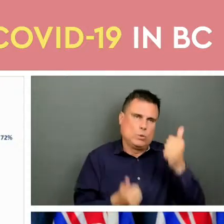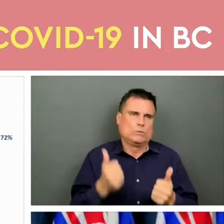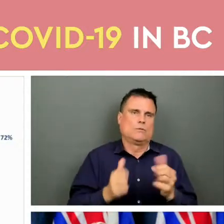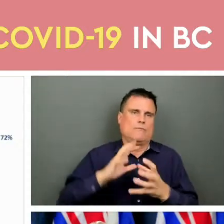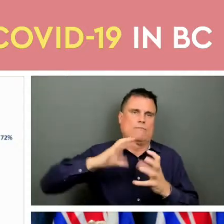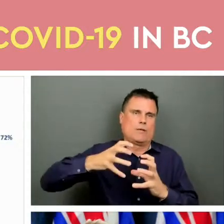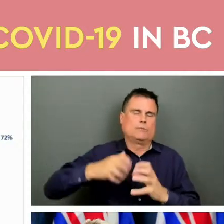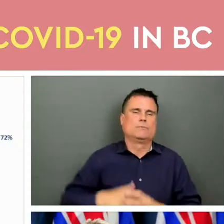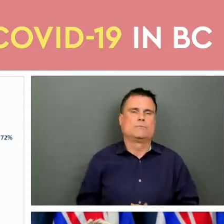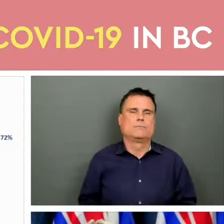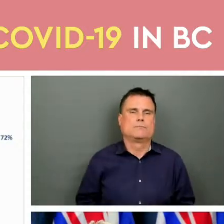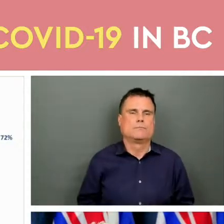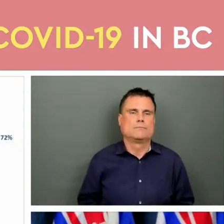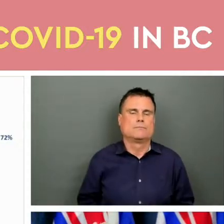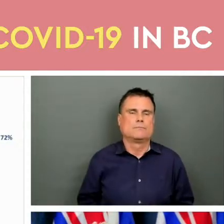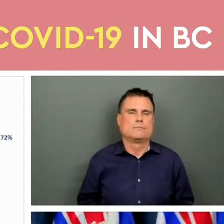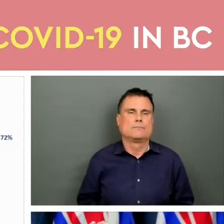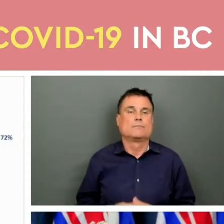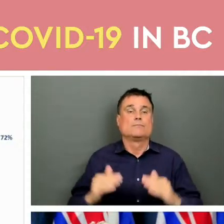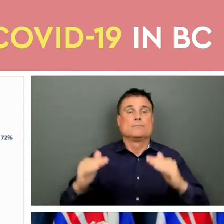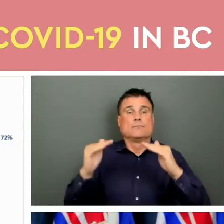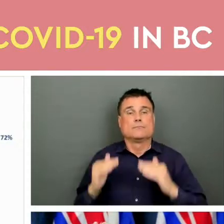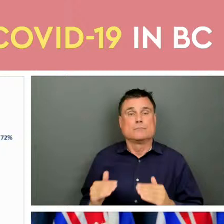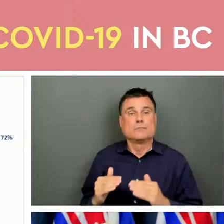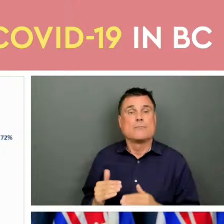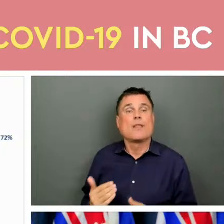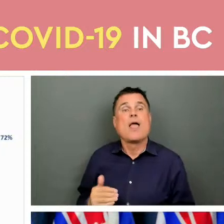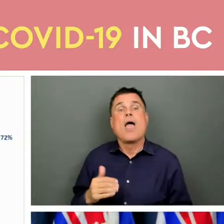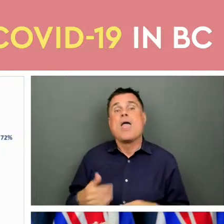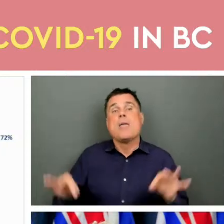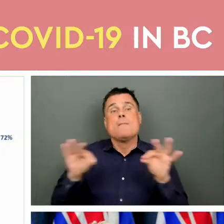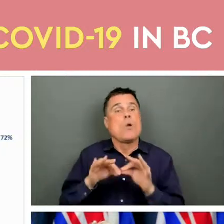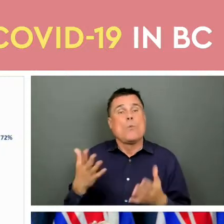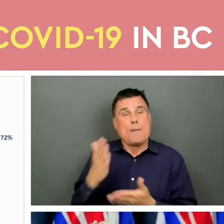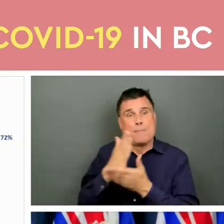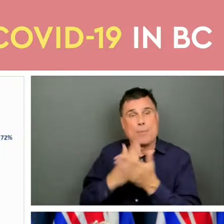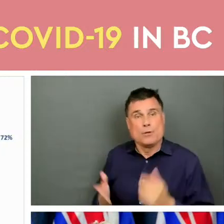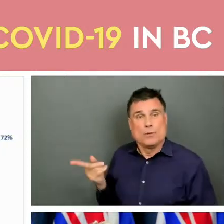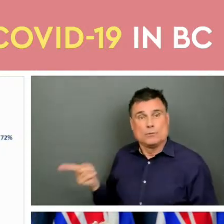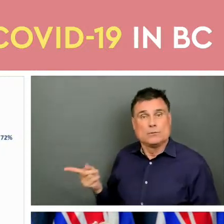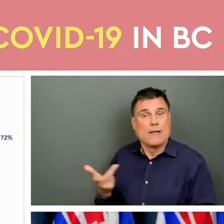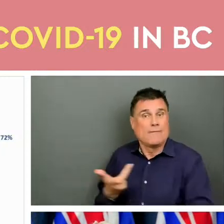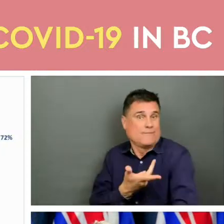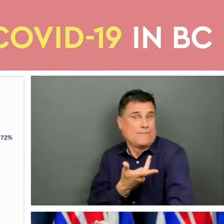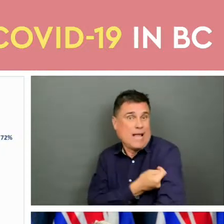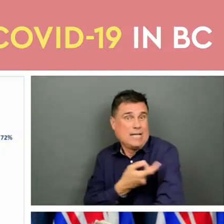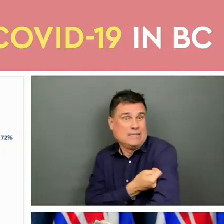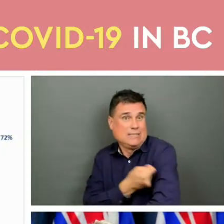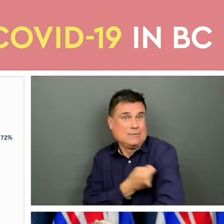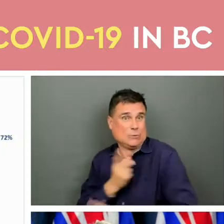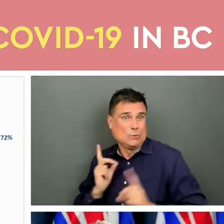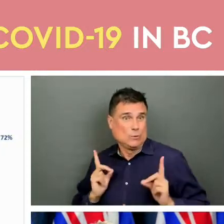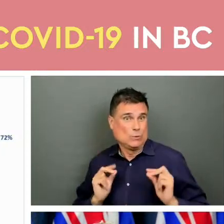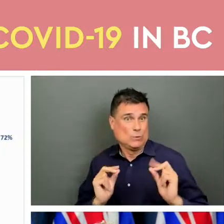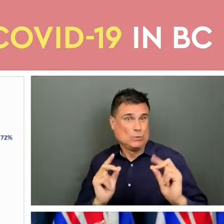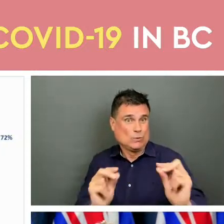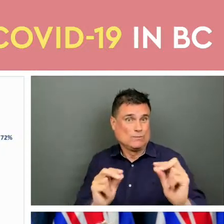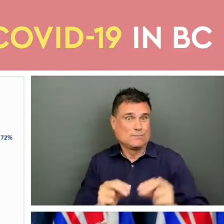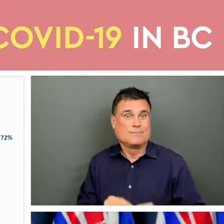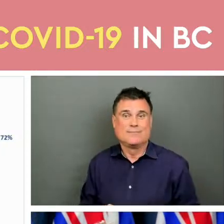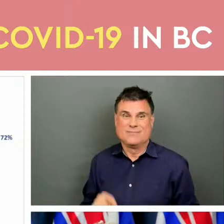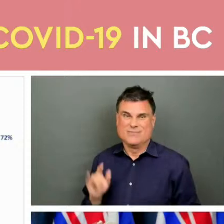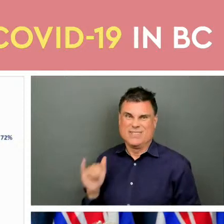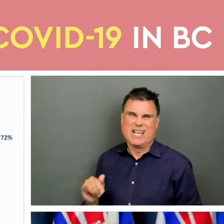So finally, to go on to the other important part of our program, our vaccination progress, and this is the dashboard summary in